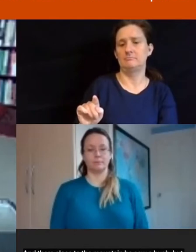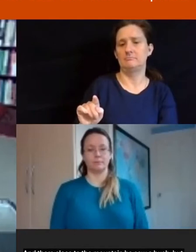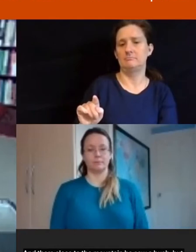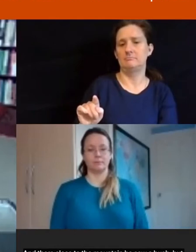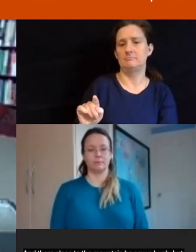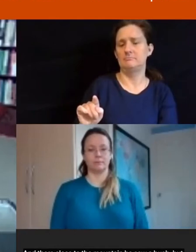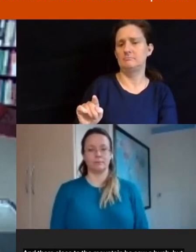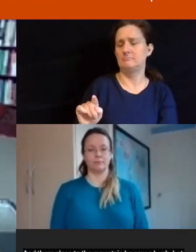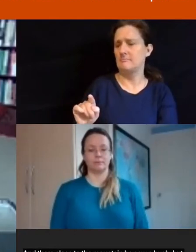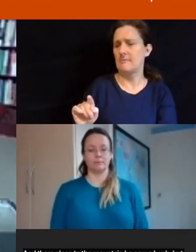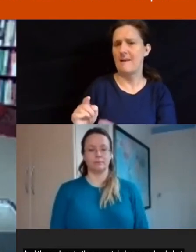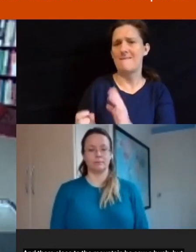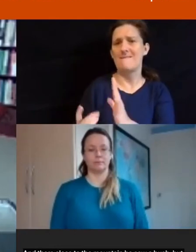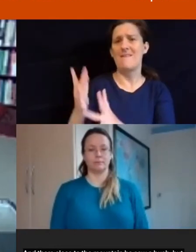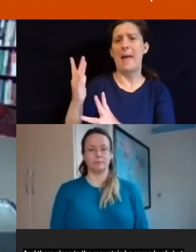constant flames.